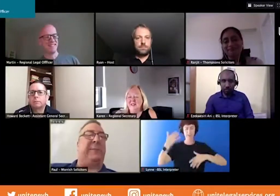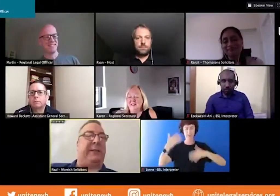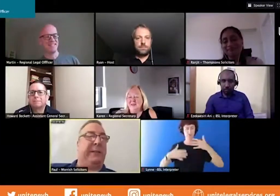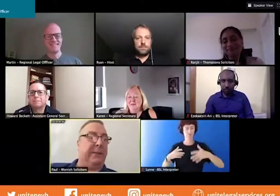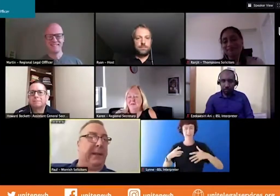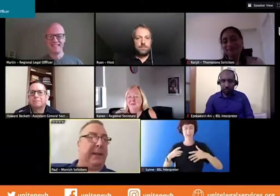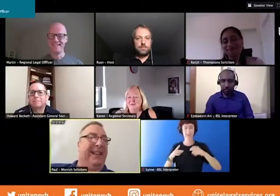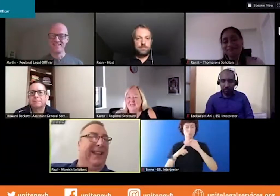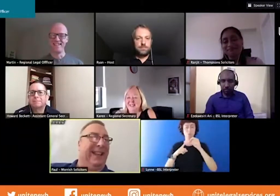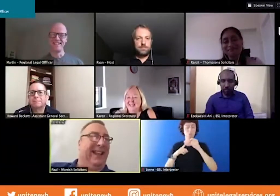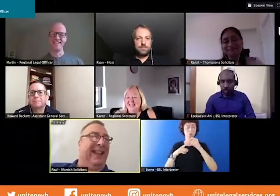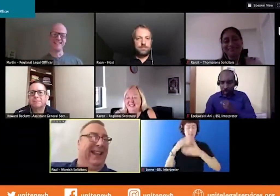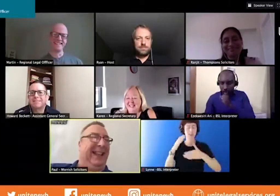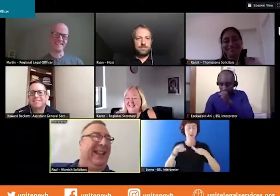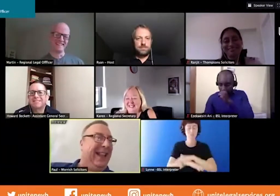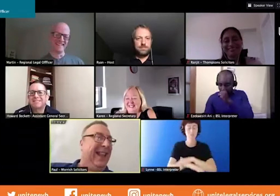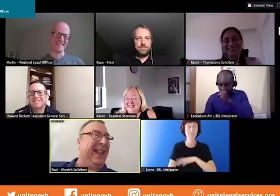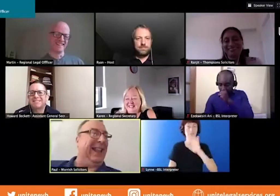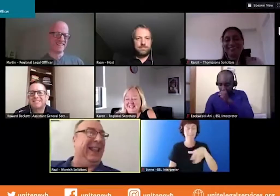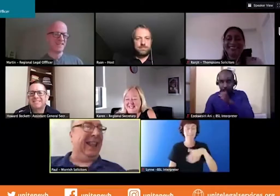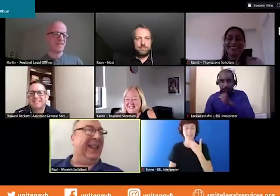Thanks, Martin.